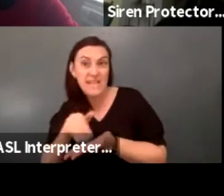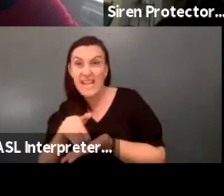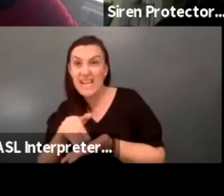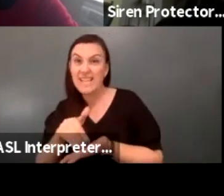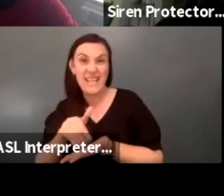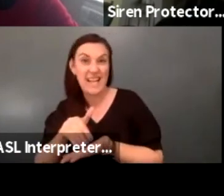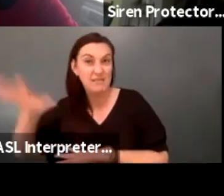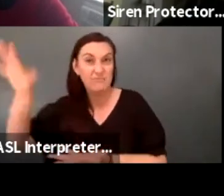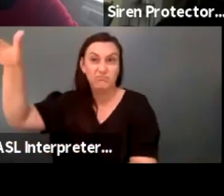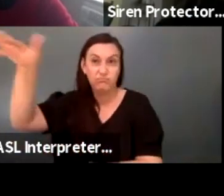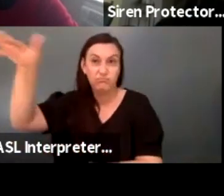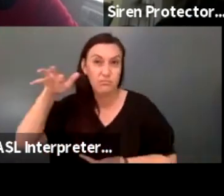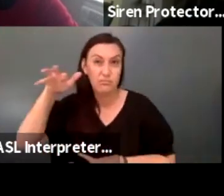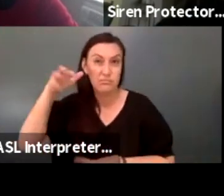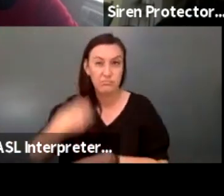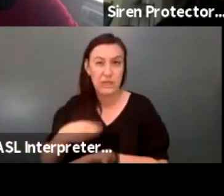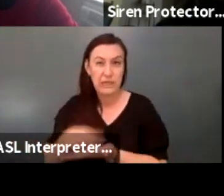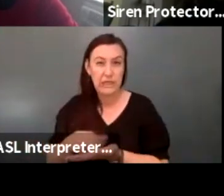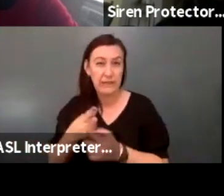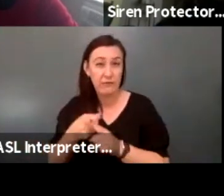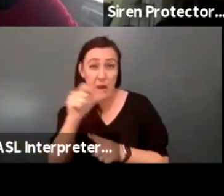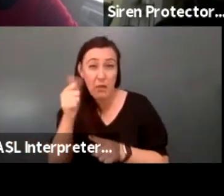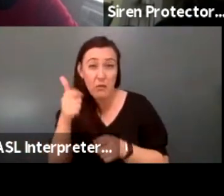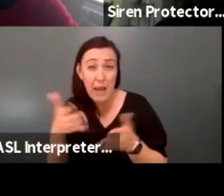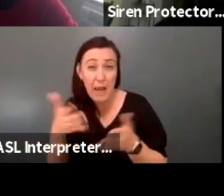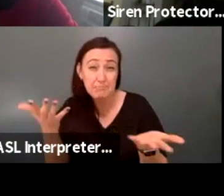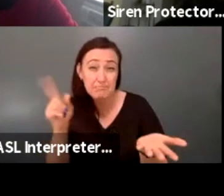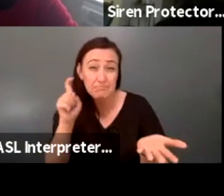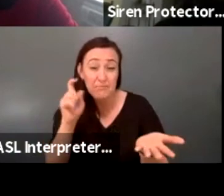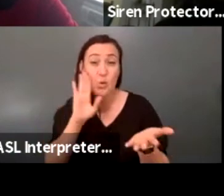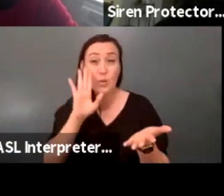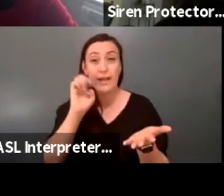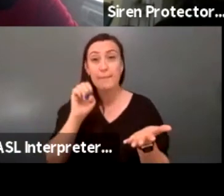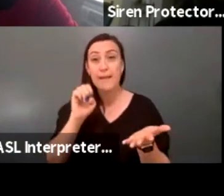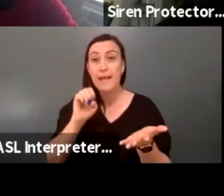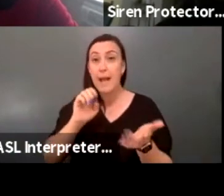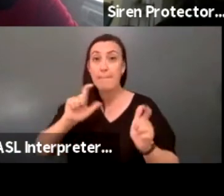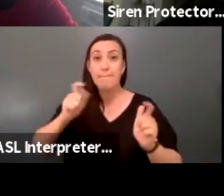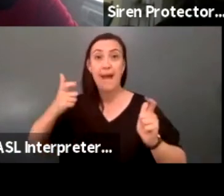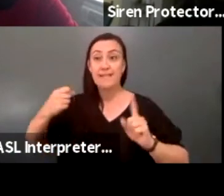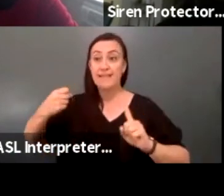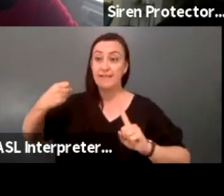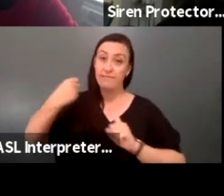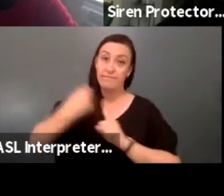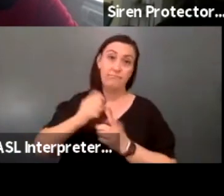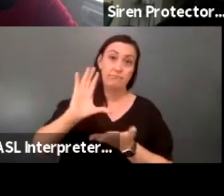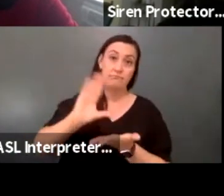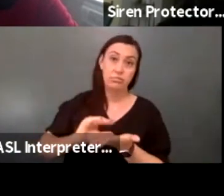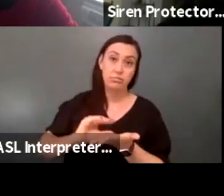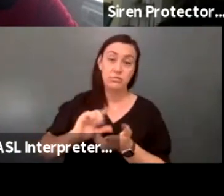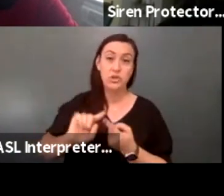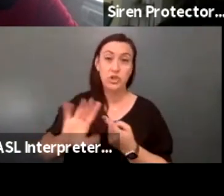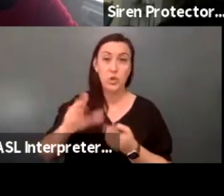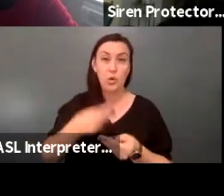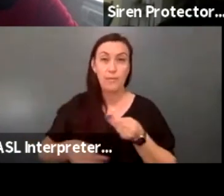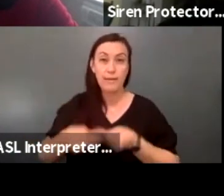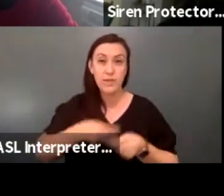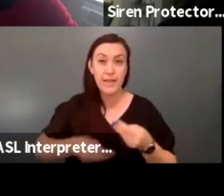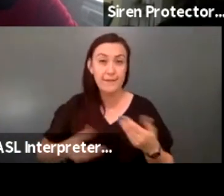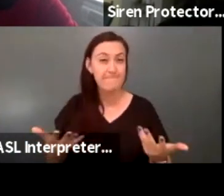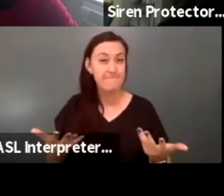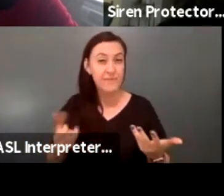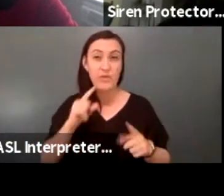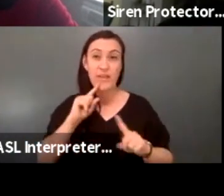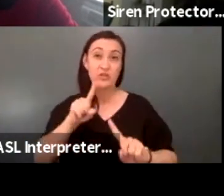of dollars through another way? Will it be a massive hit to your bottom line? And like, you know, and that's just